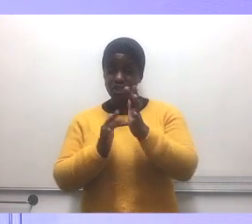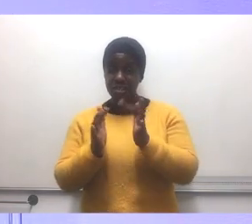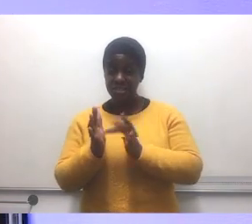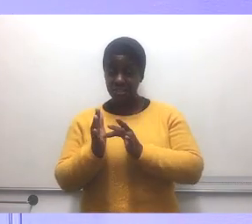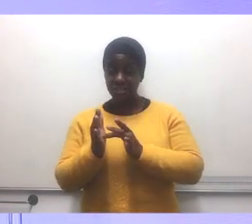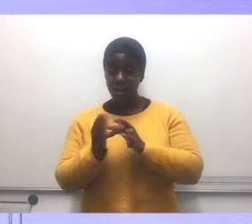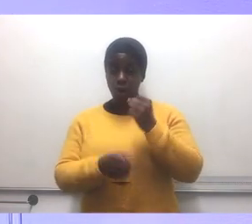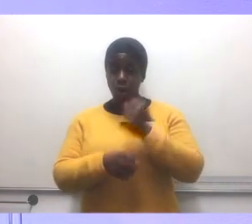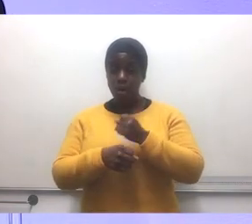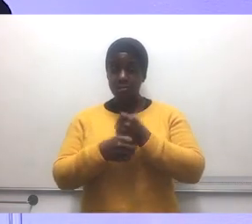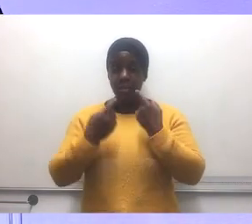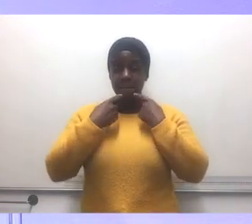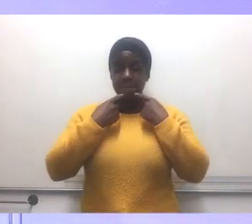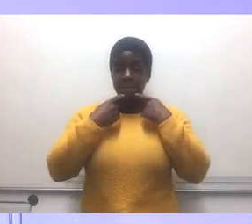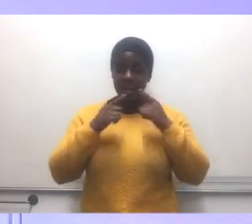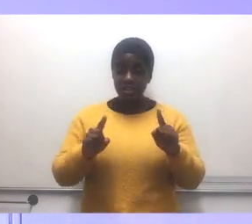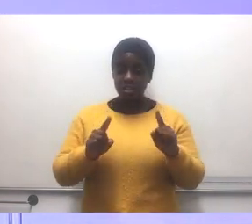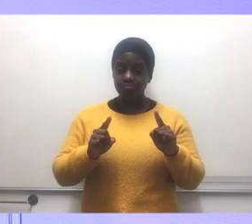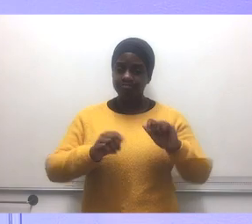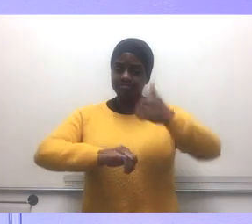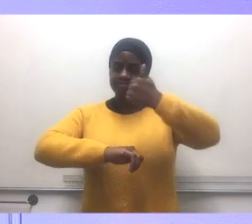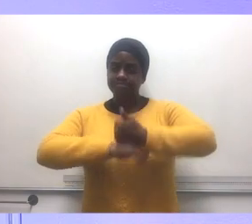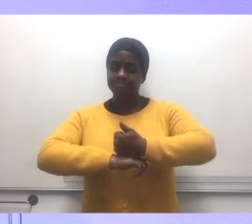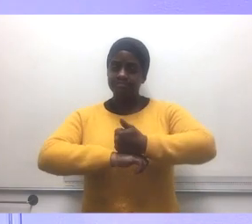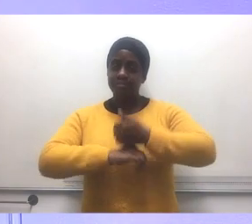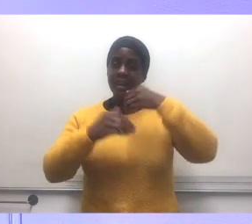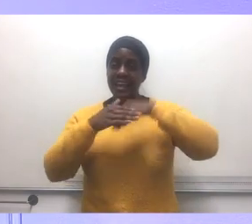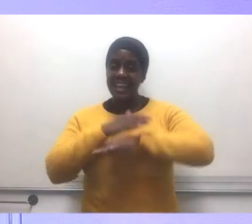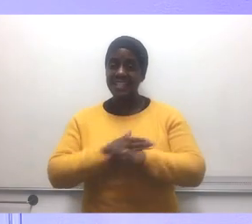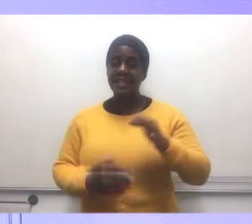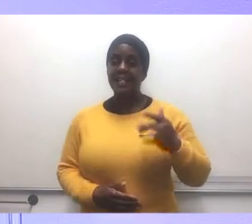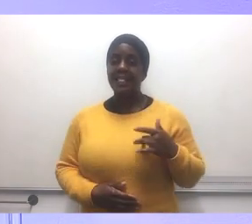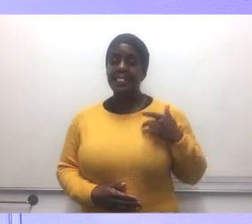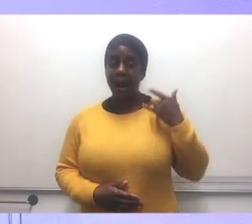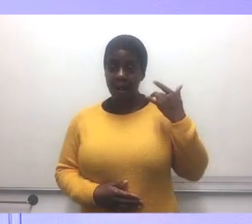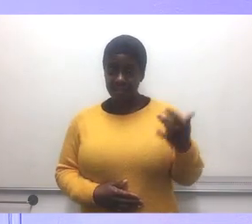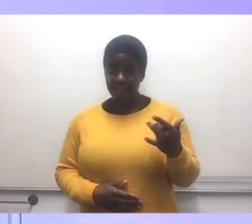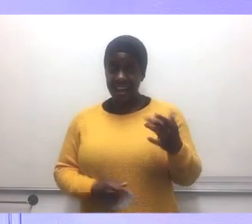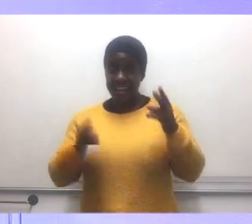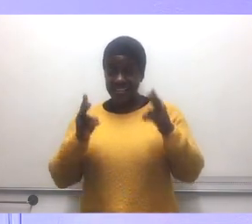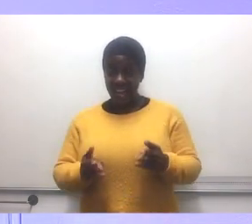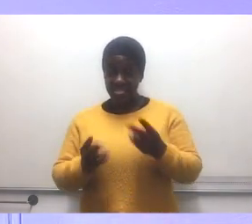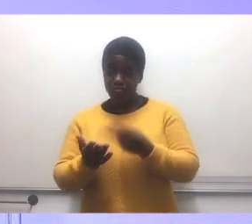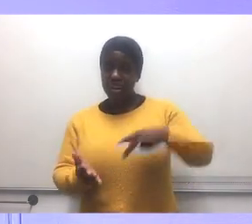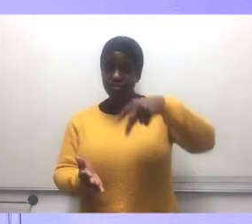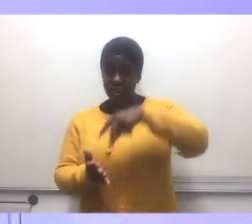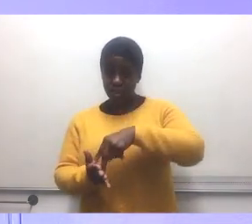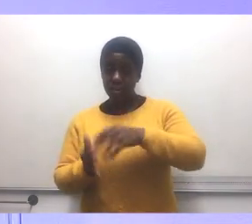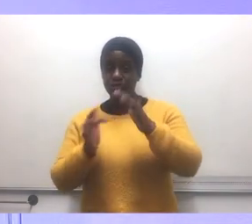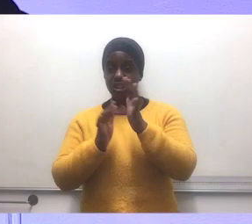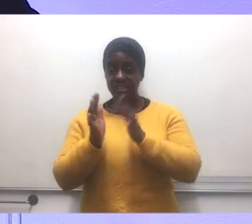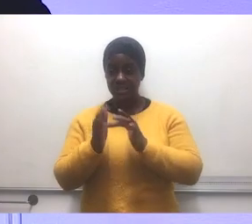gospel message has its foundation in the life, death, and resurrection